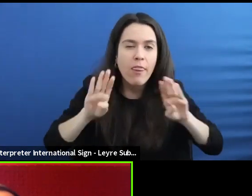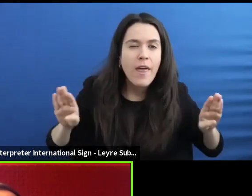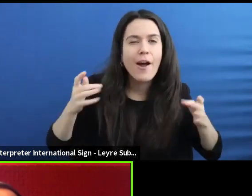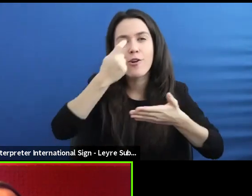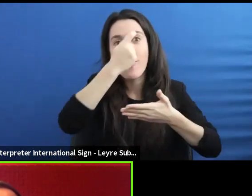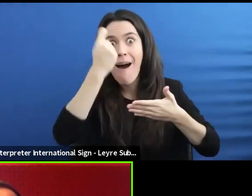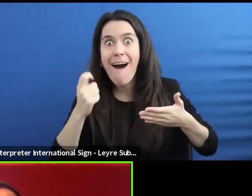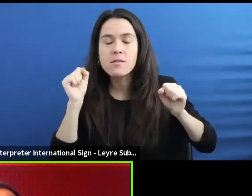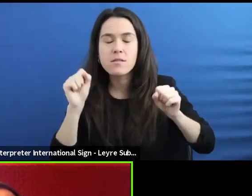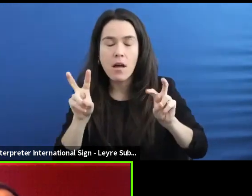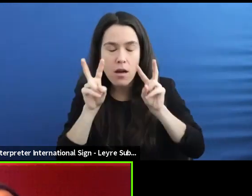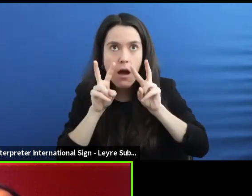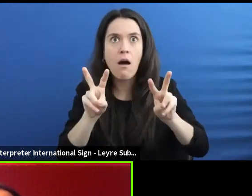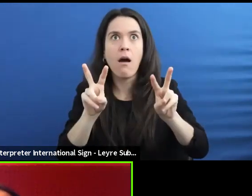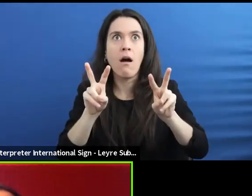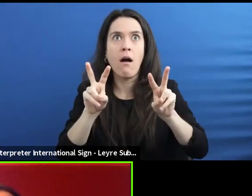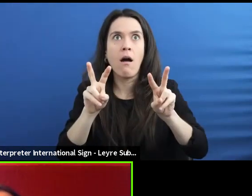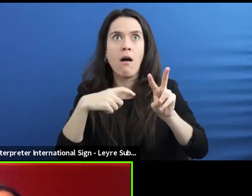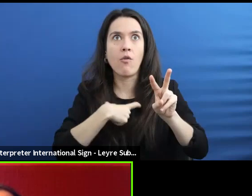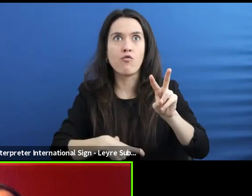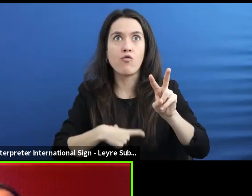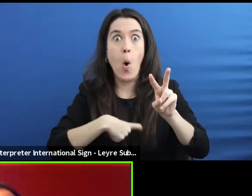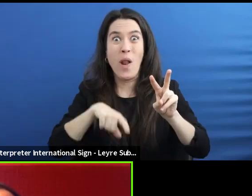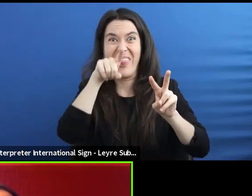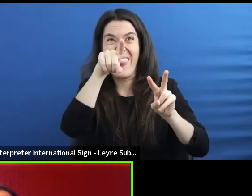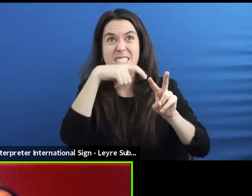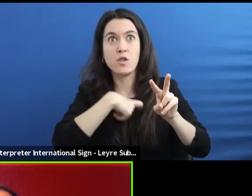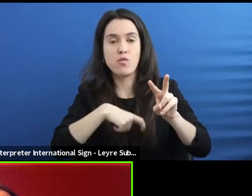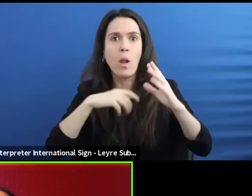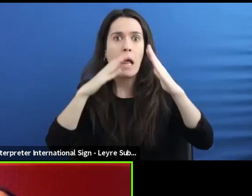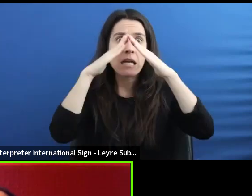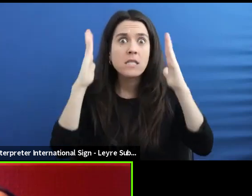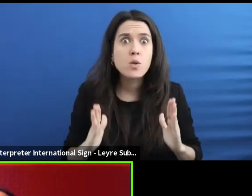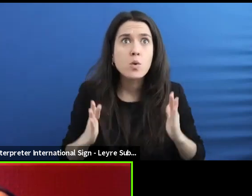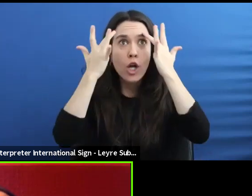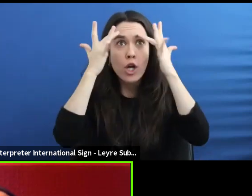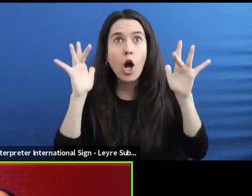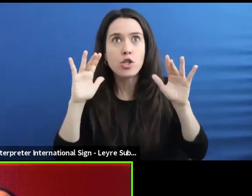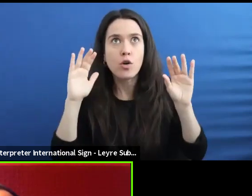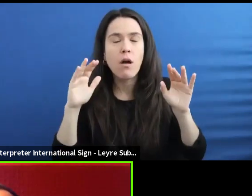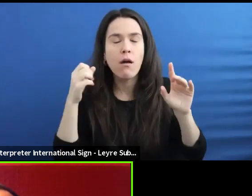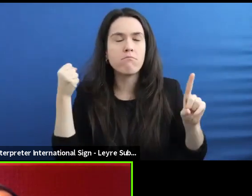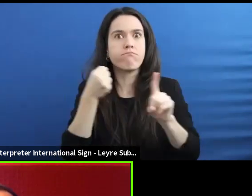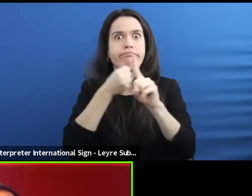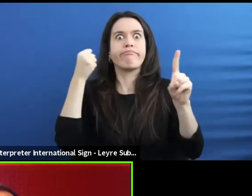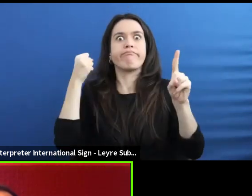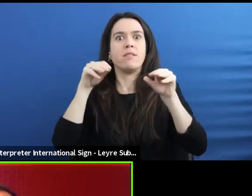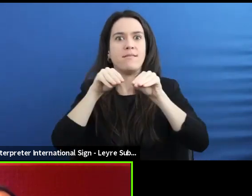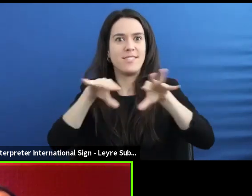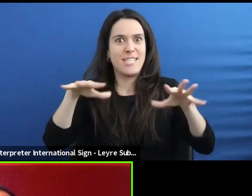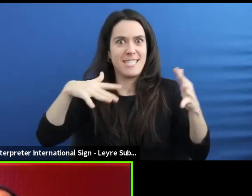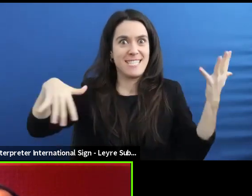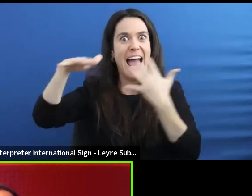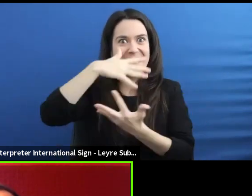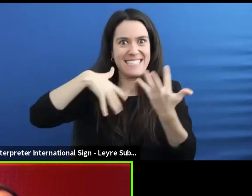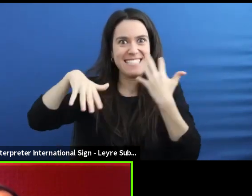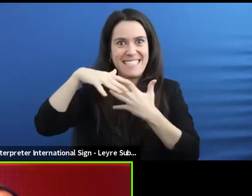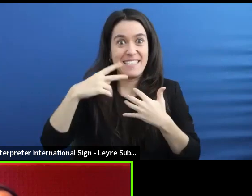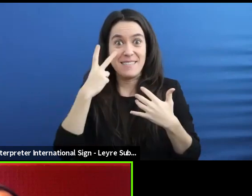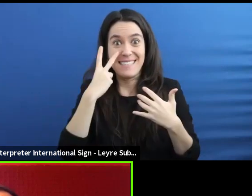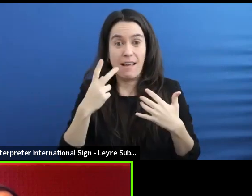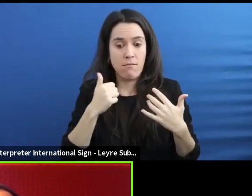so the role of art is very important and the role of cultural institutions is very important because from a self perspective and